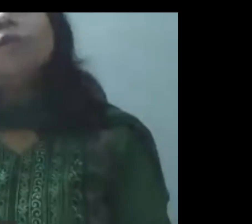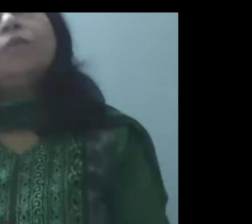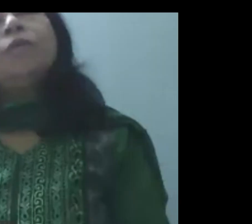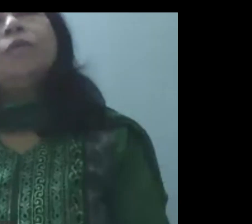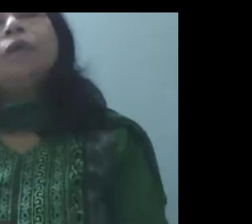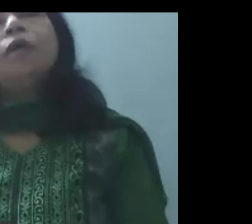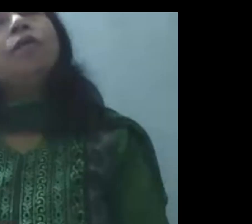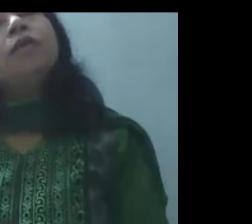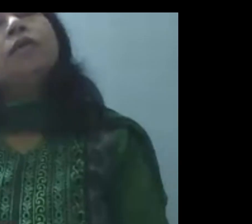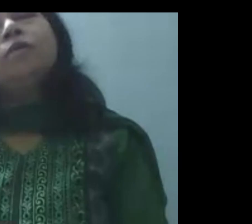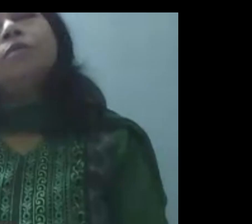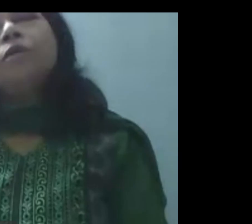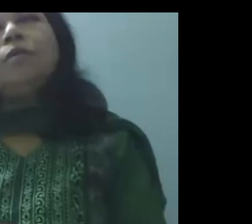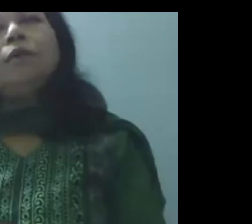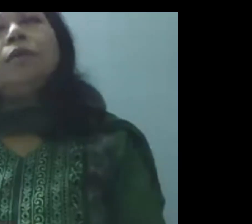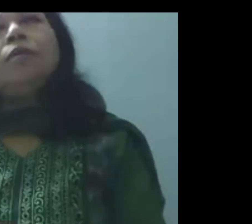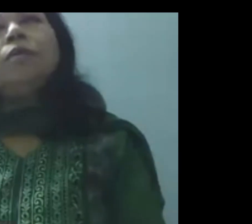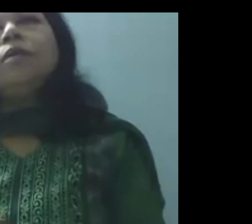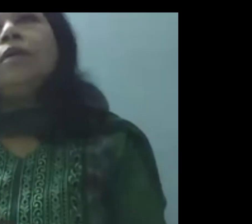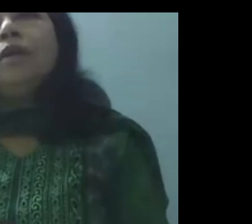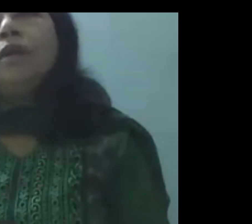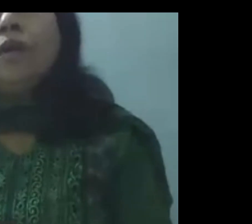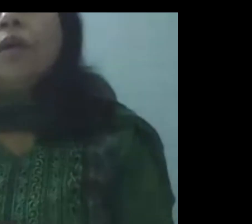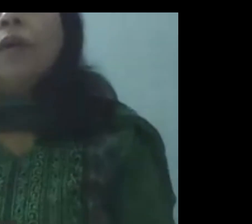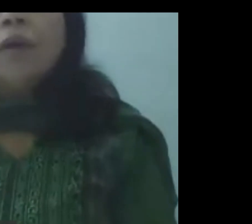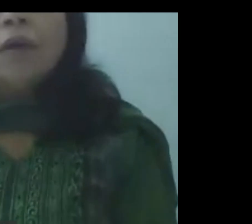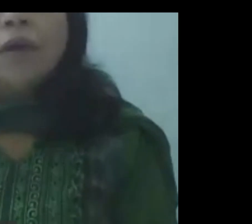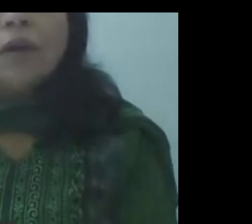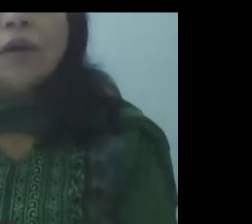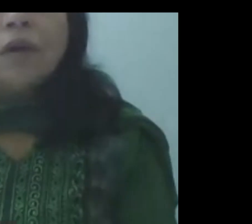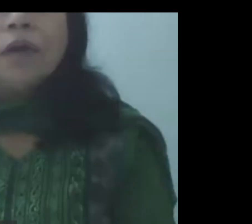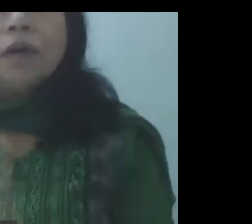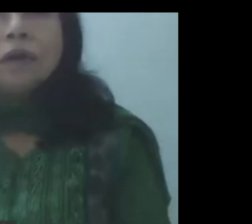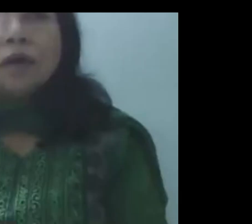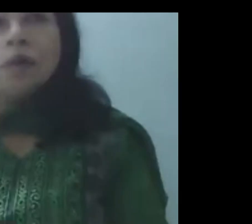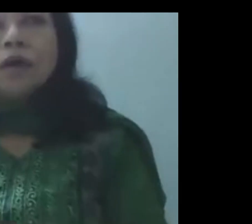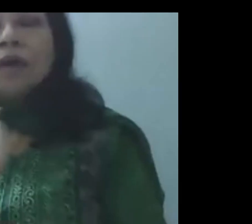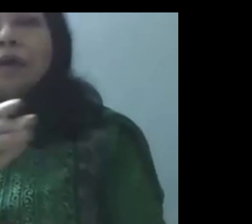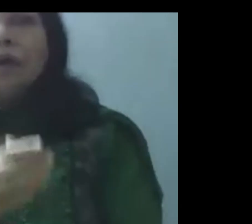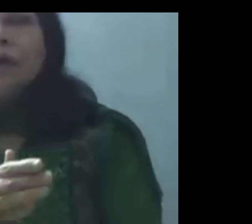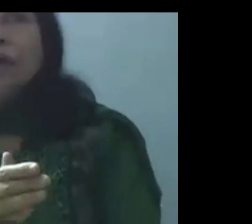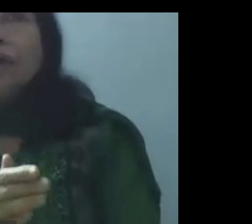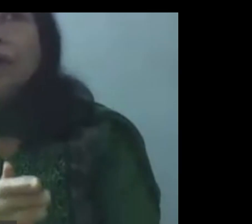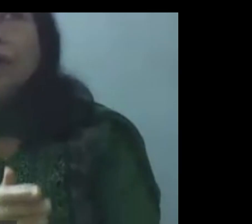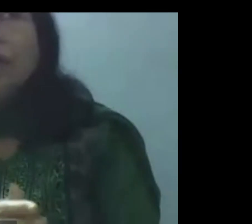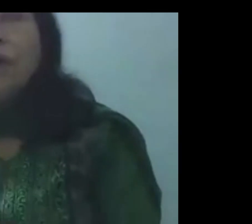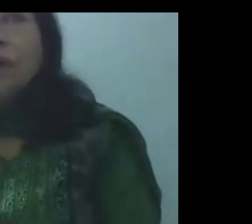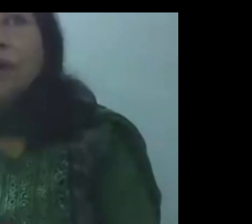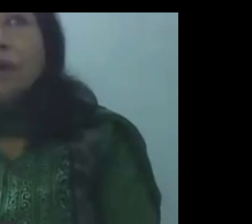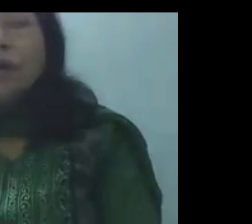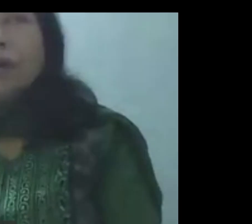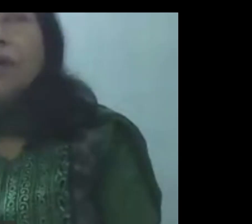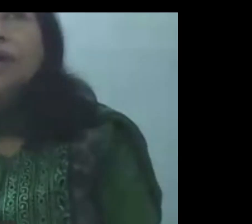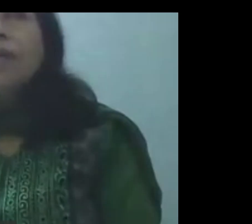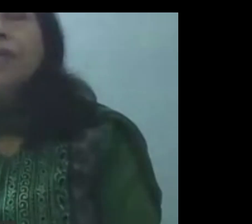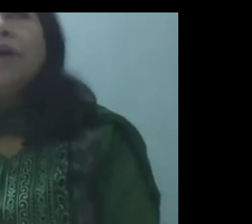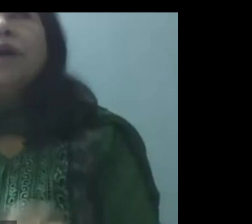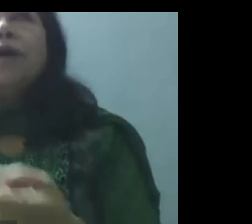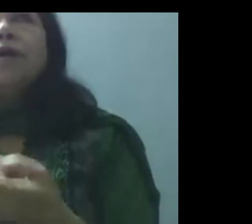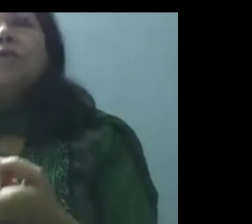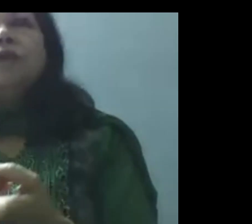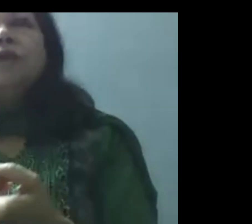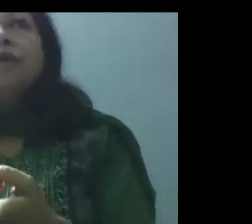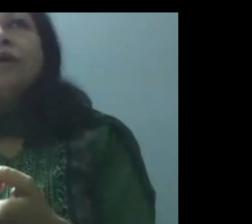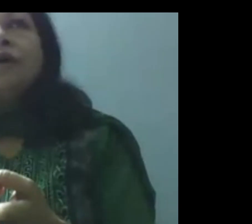normal, without disabilities, persons without disabilities, and especially my colleagues,